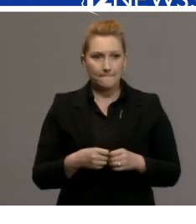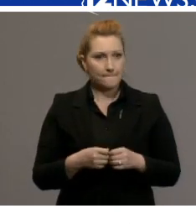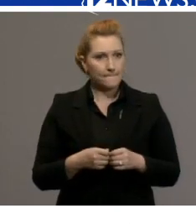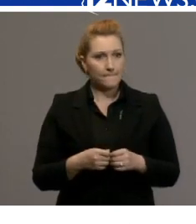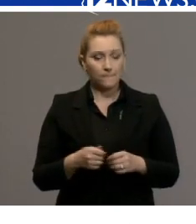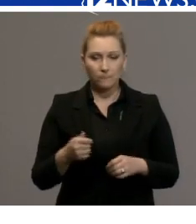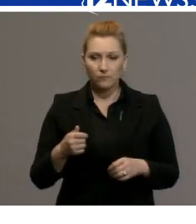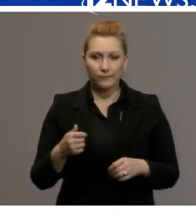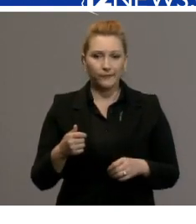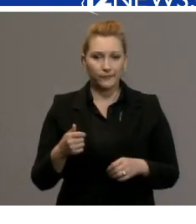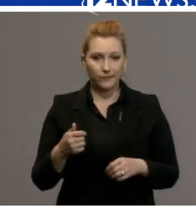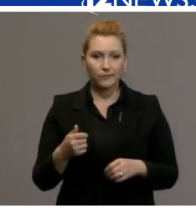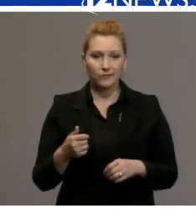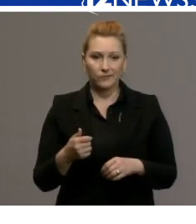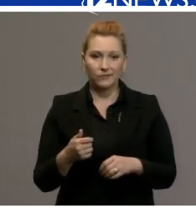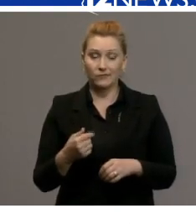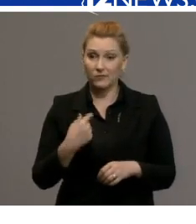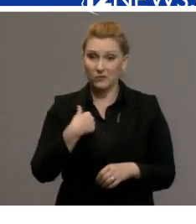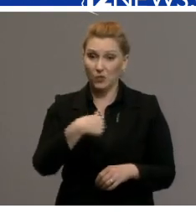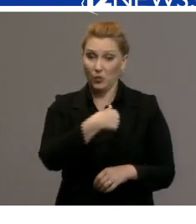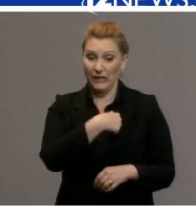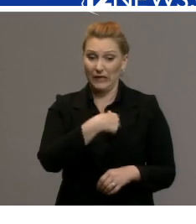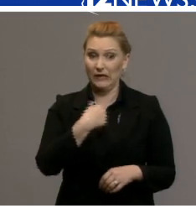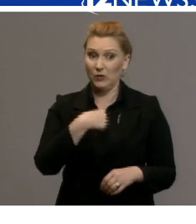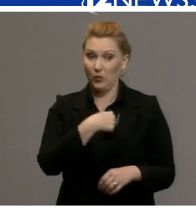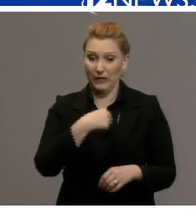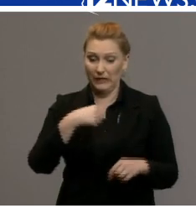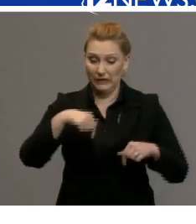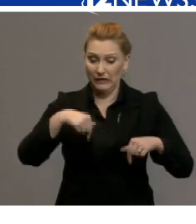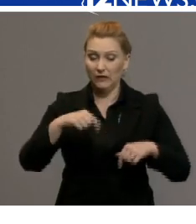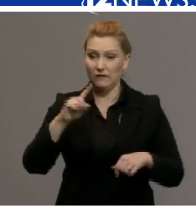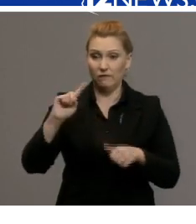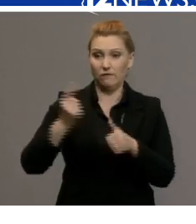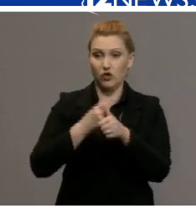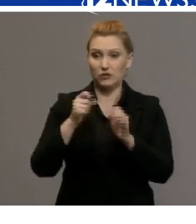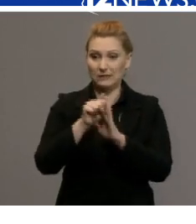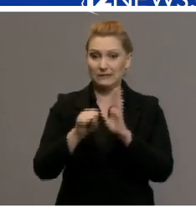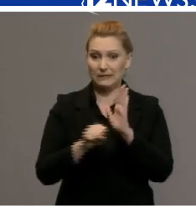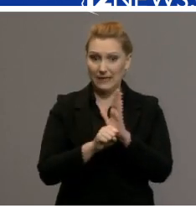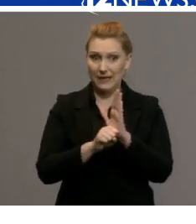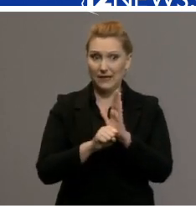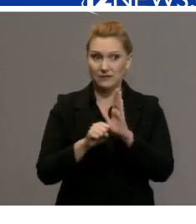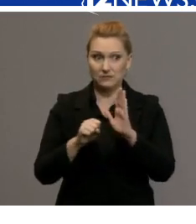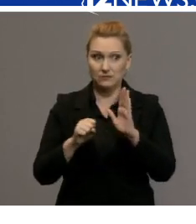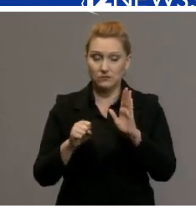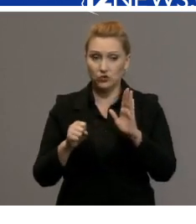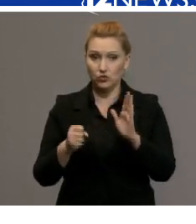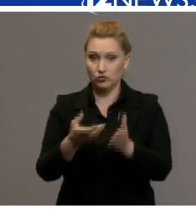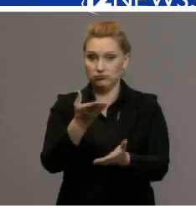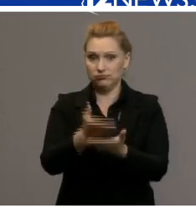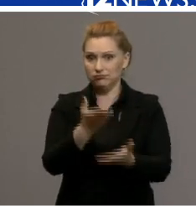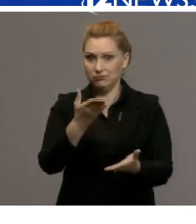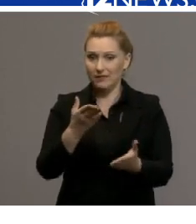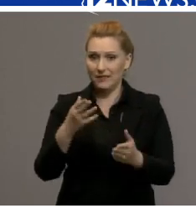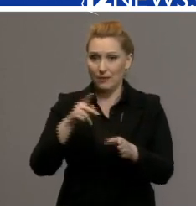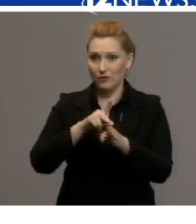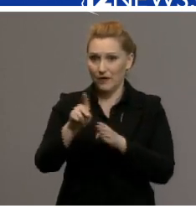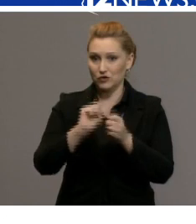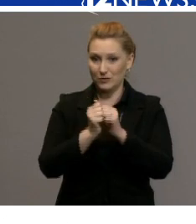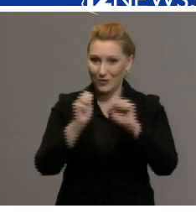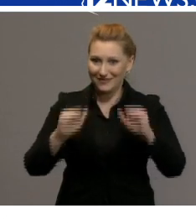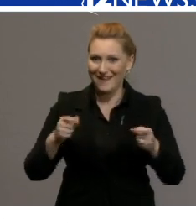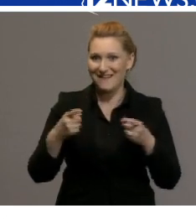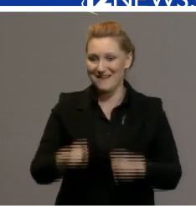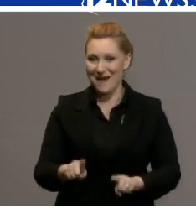sports could come back, and before you have fans, you've got to have players playing. So we would love to see that. And I know